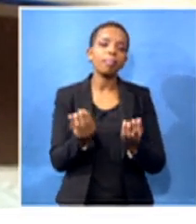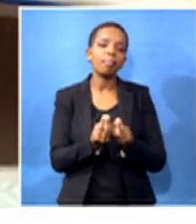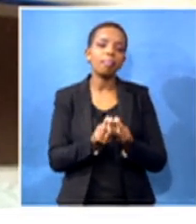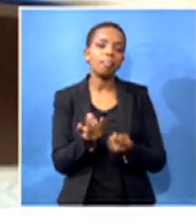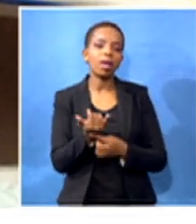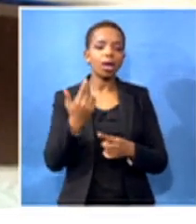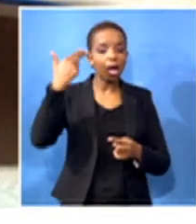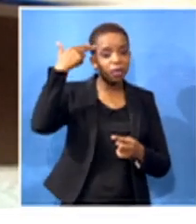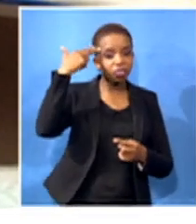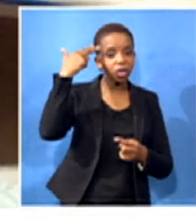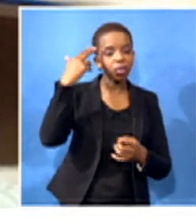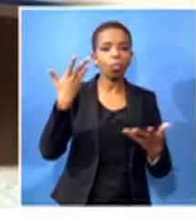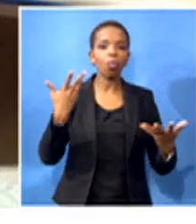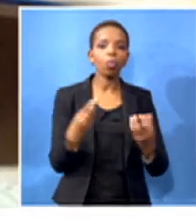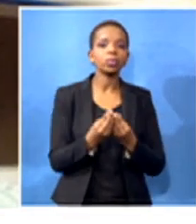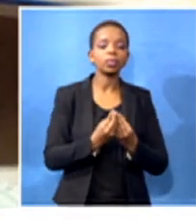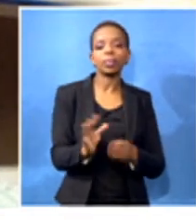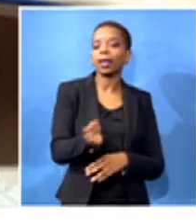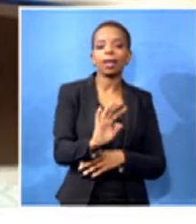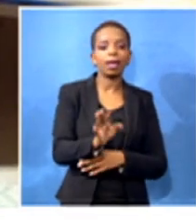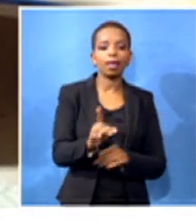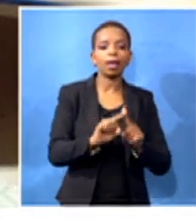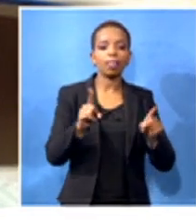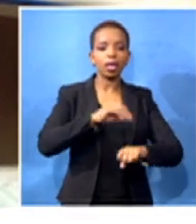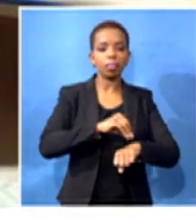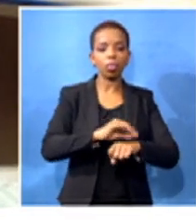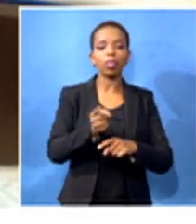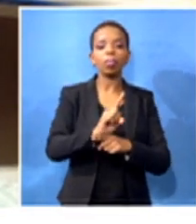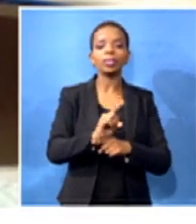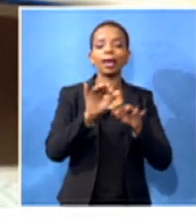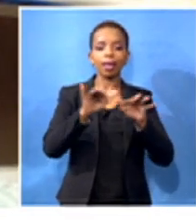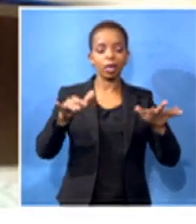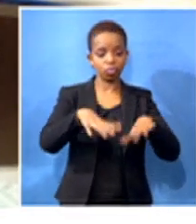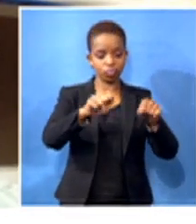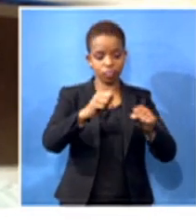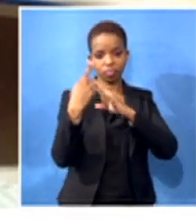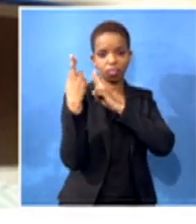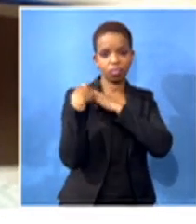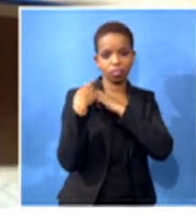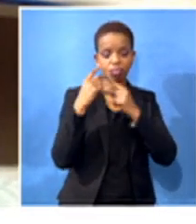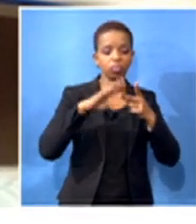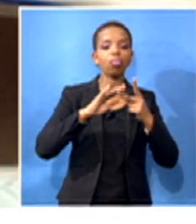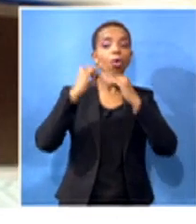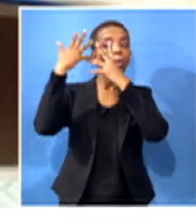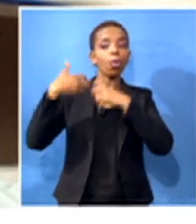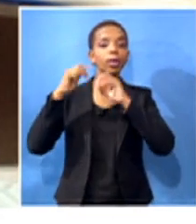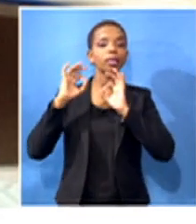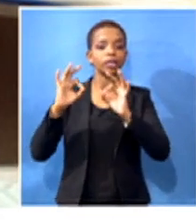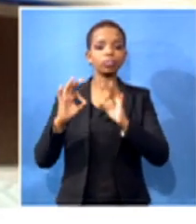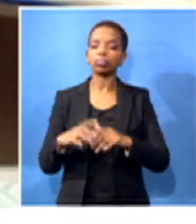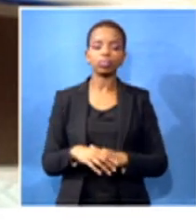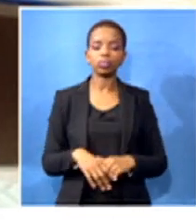but there's probably a problem of a coordination and accounting of what happened within the system. We need to